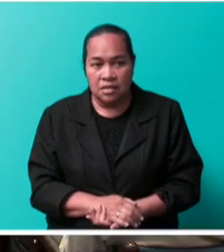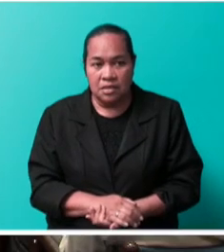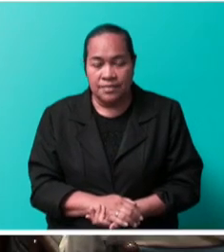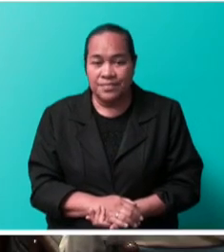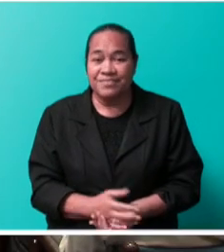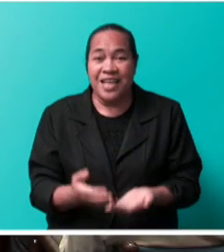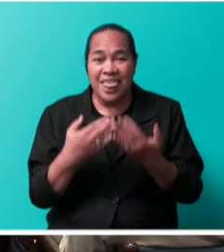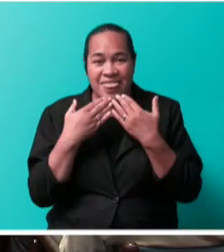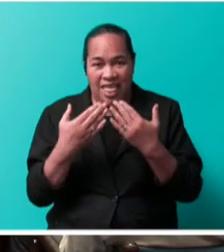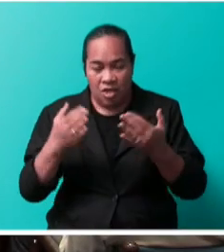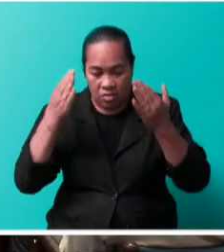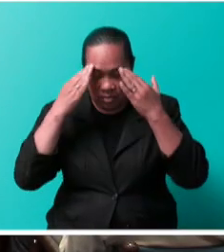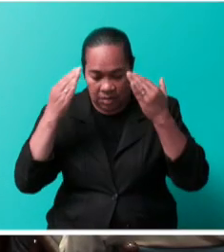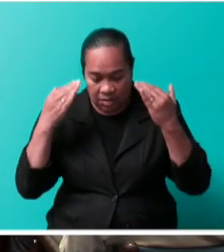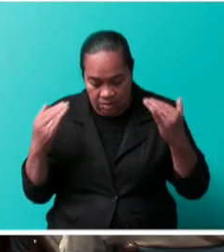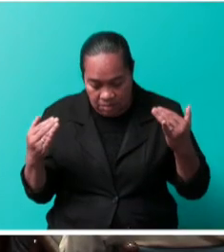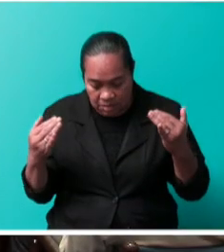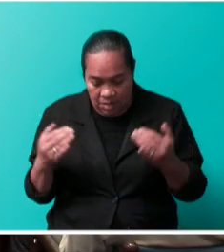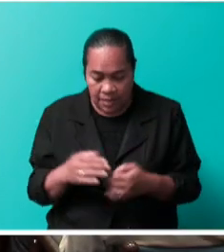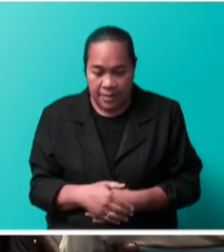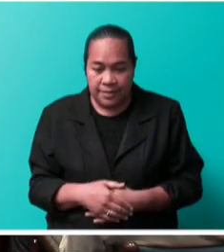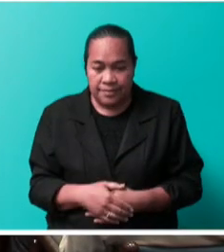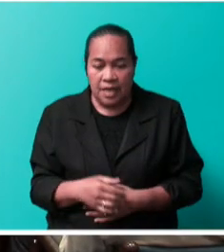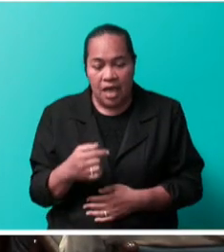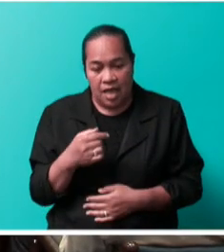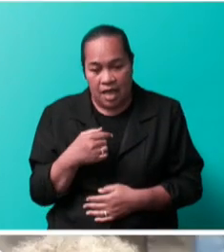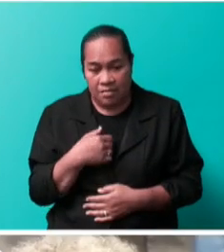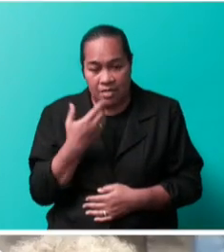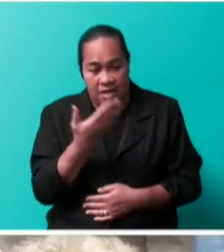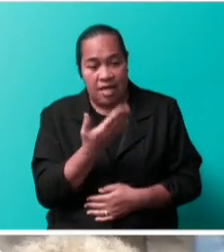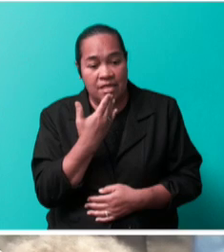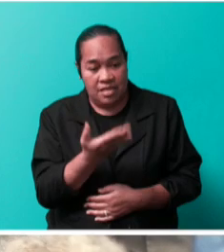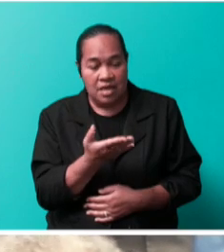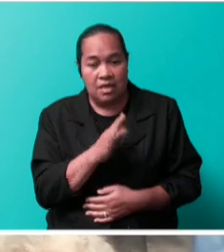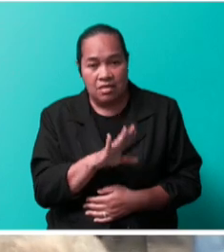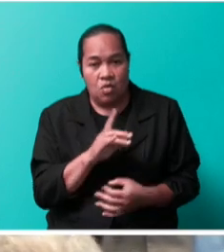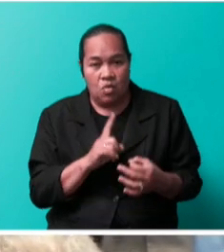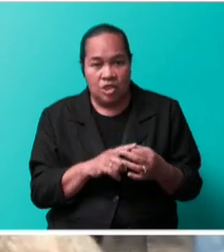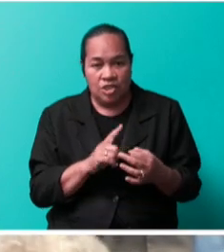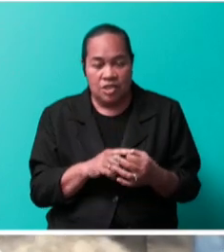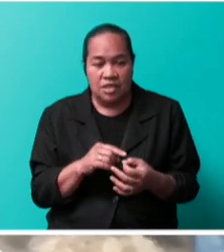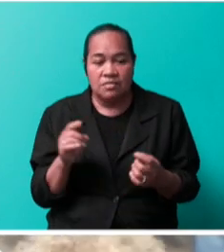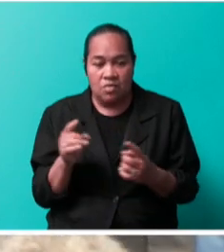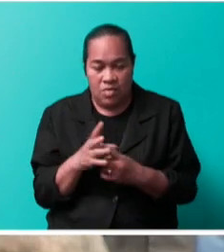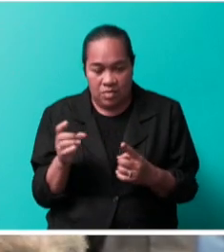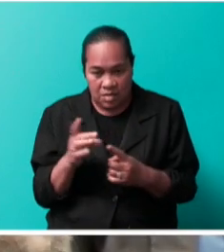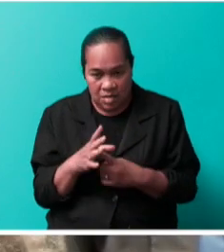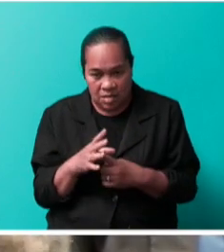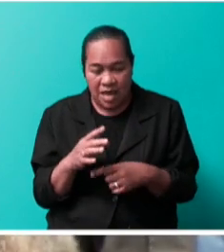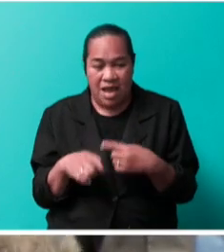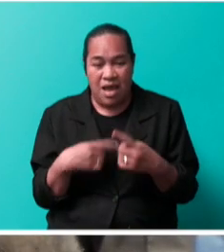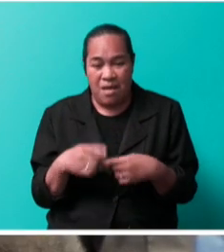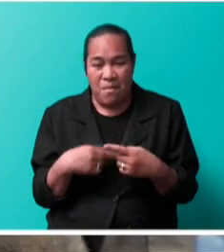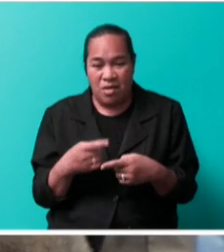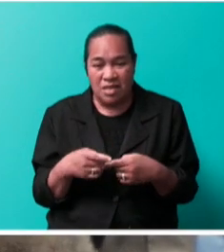Thank you, Mr. Speaker, sir. Mr. Speaker, sir, I thank the honourable member for this important question regarding the